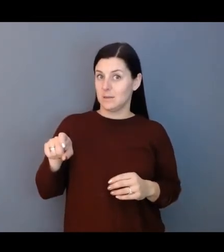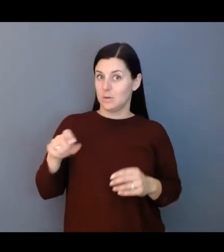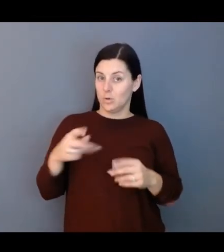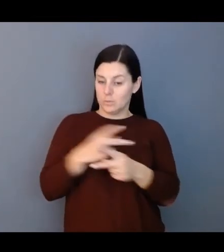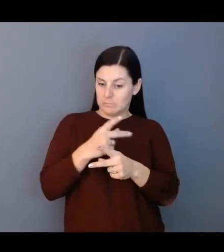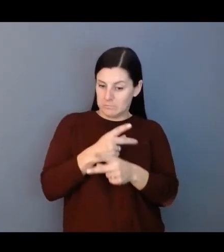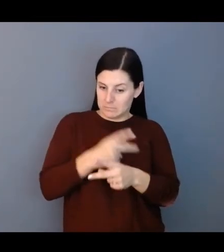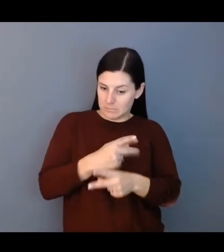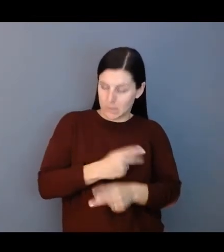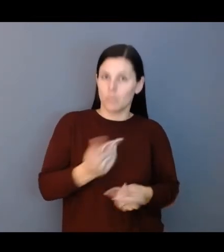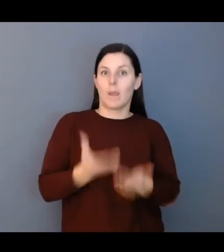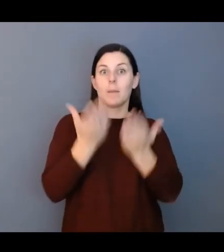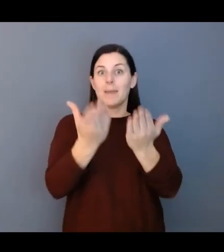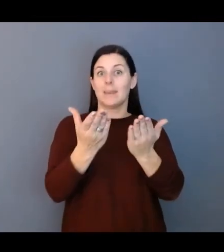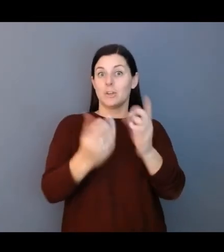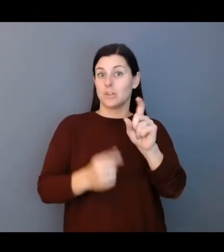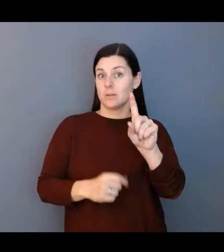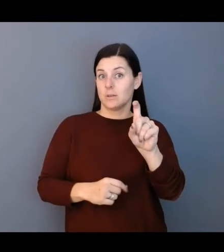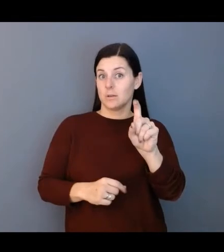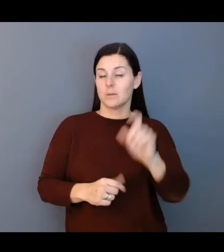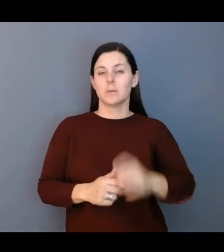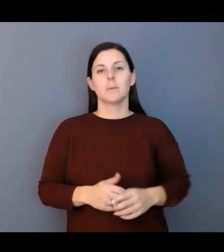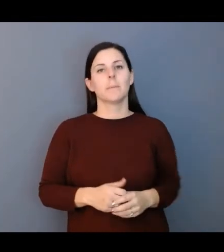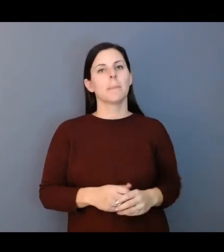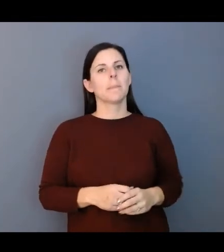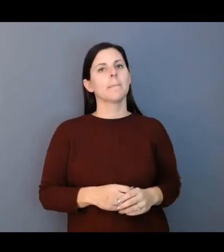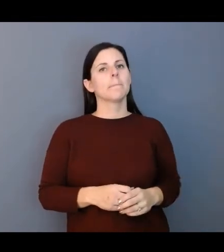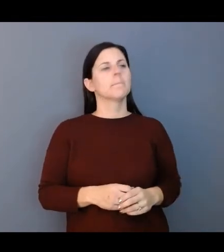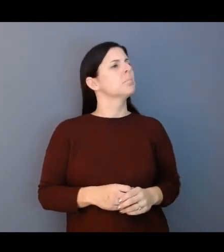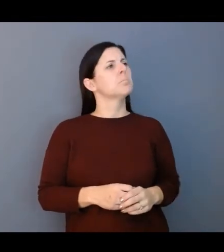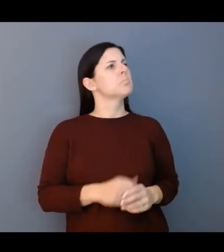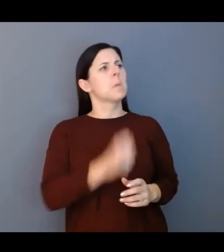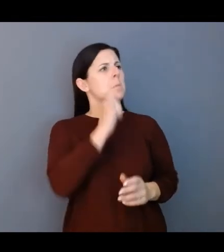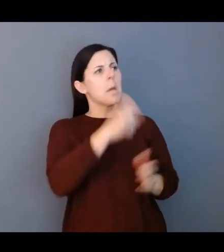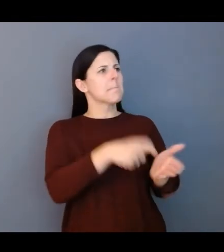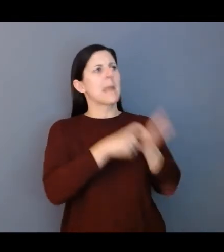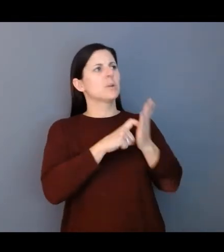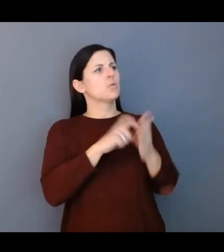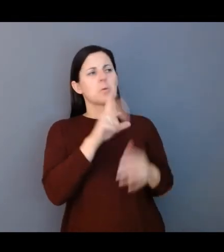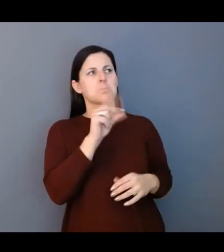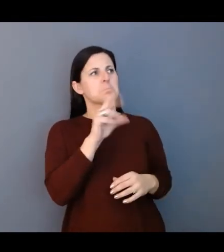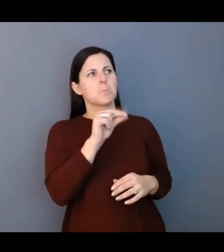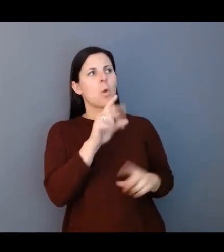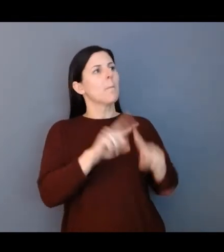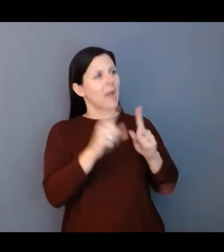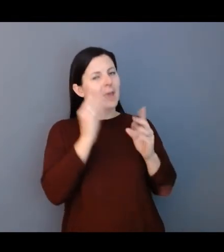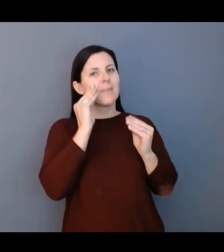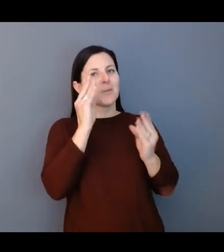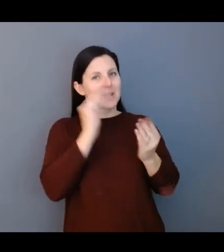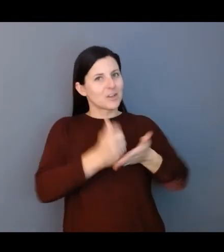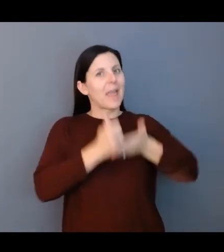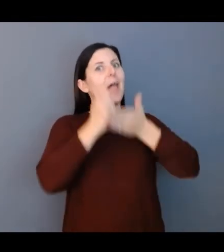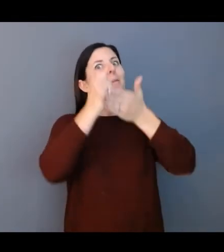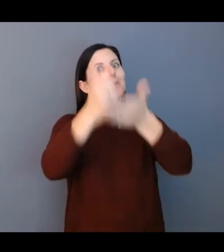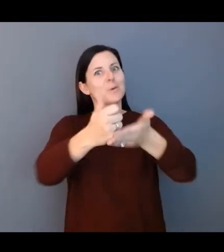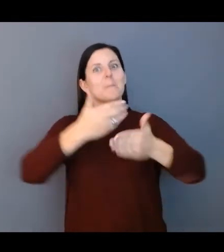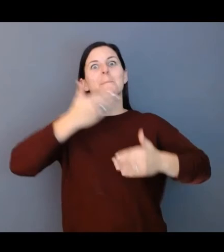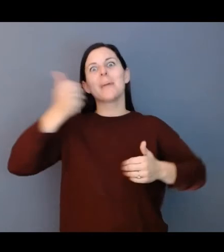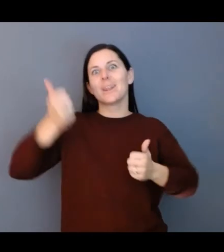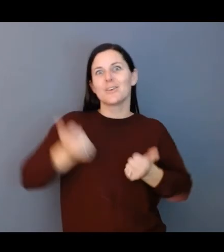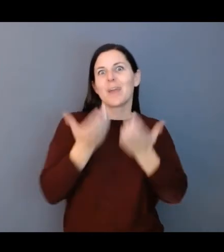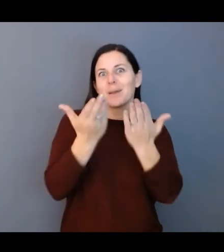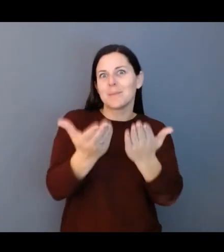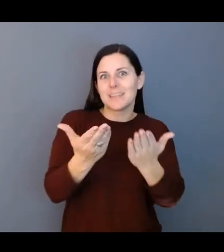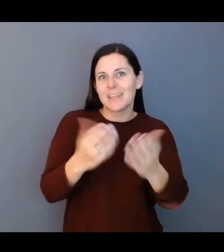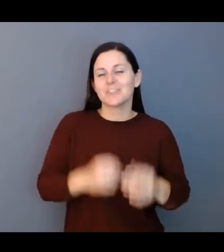Recommender needs in order to make those recommendations. It is not a mandatory field, but these information will help you in